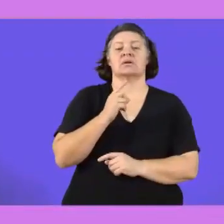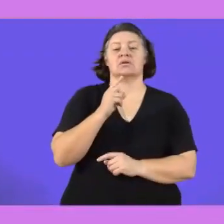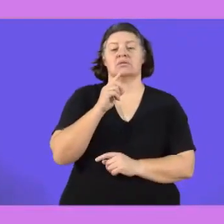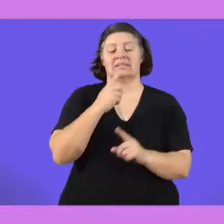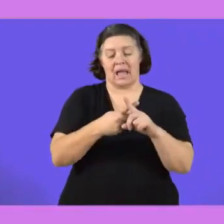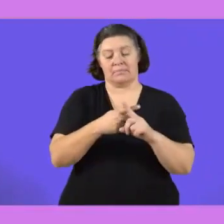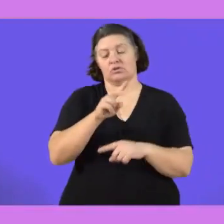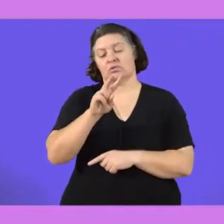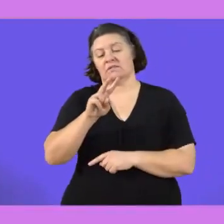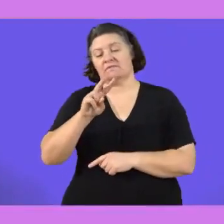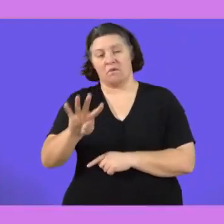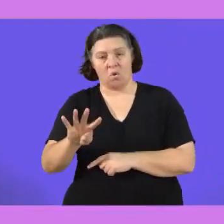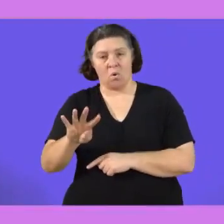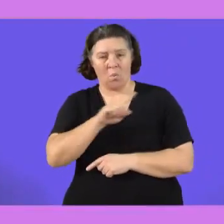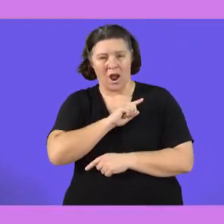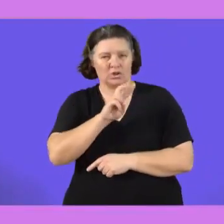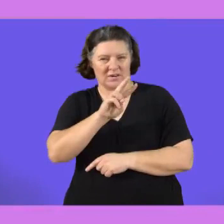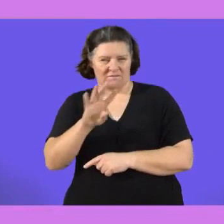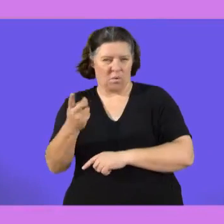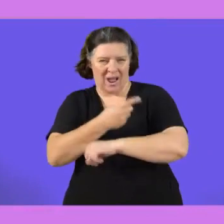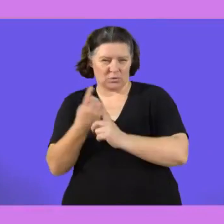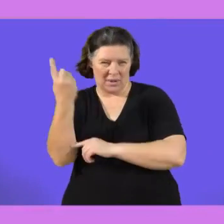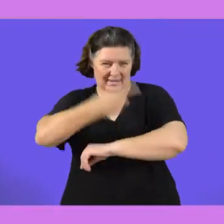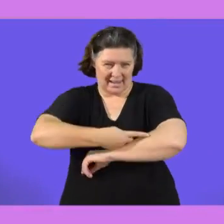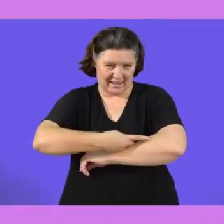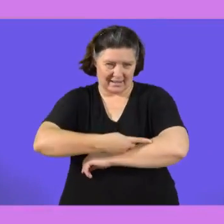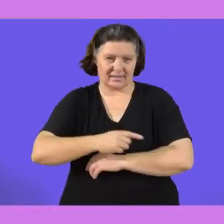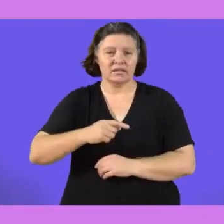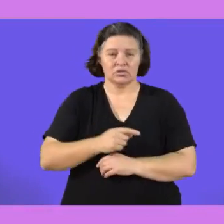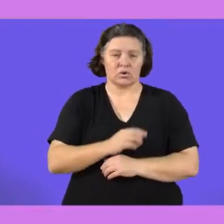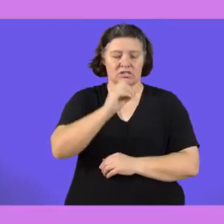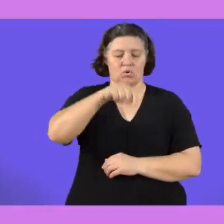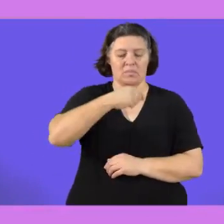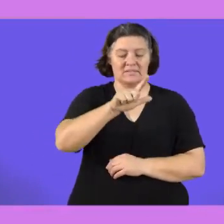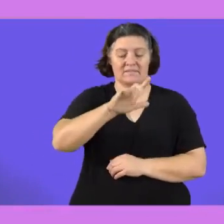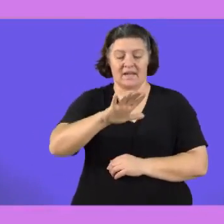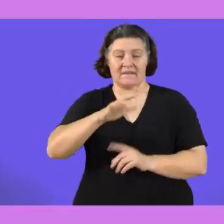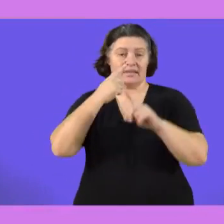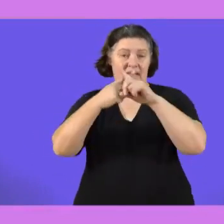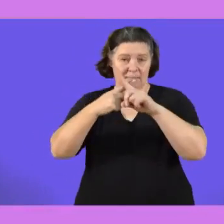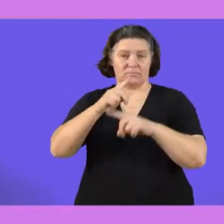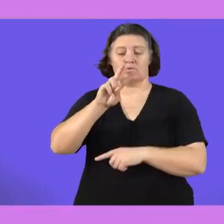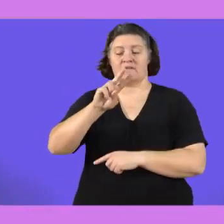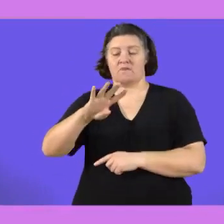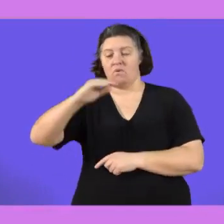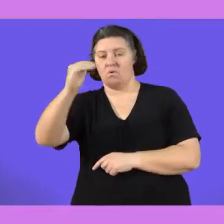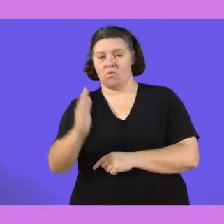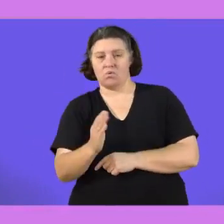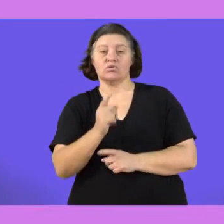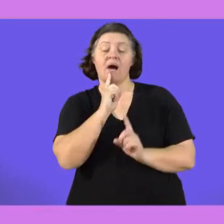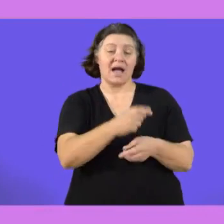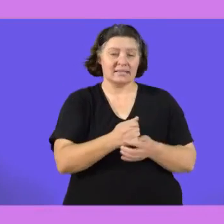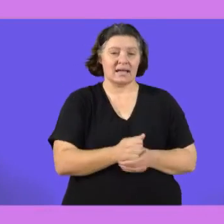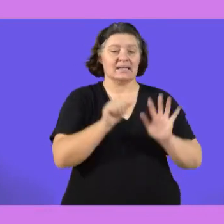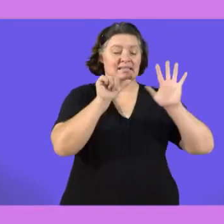is 24. So I'm going to say now 0.75 multiplied by 24. And therefore the answer will be